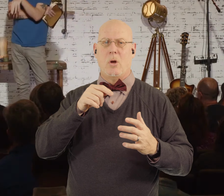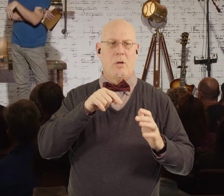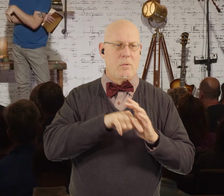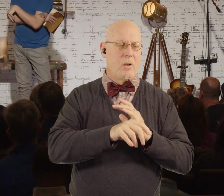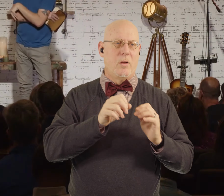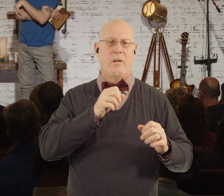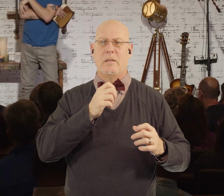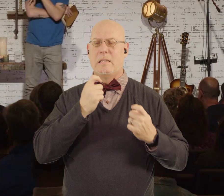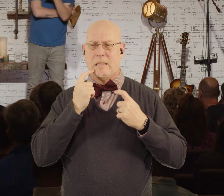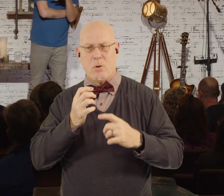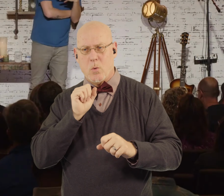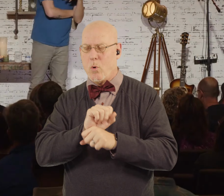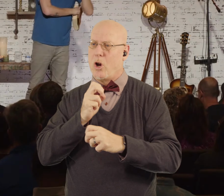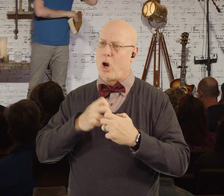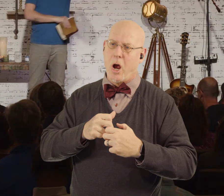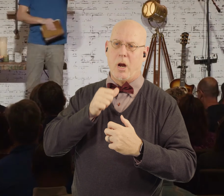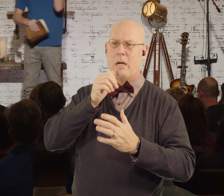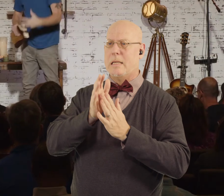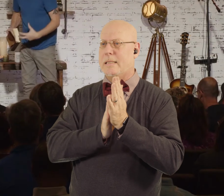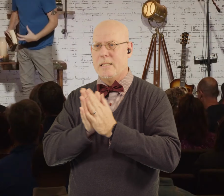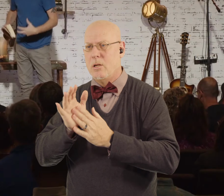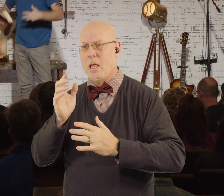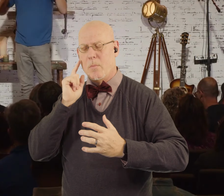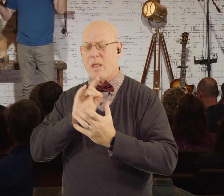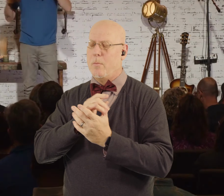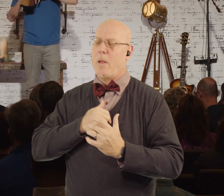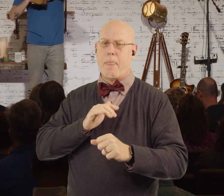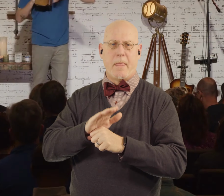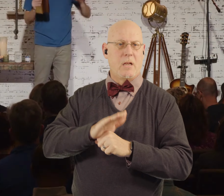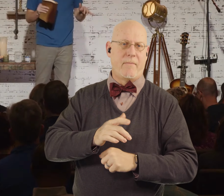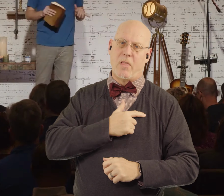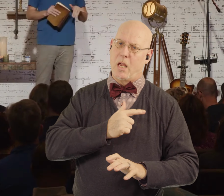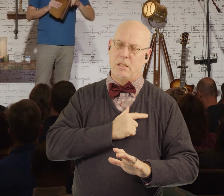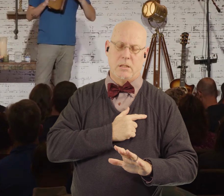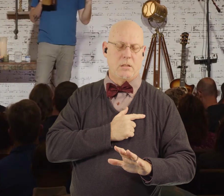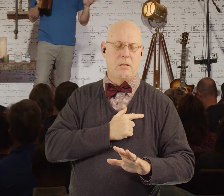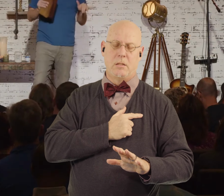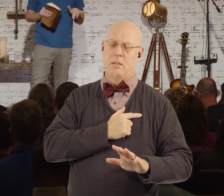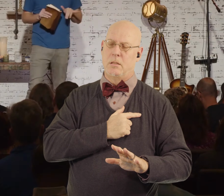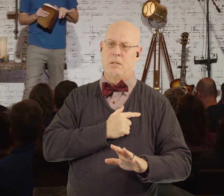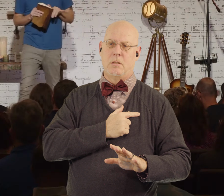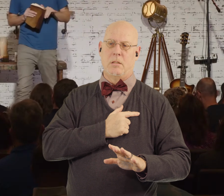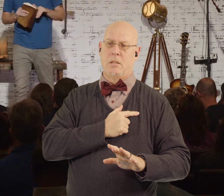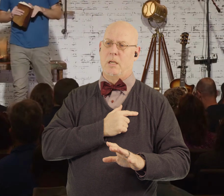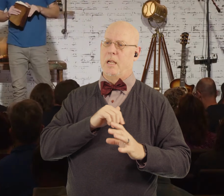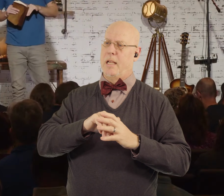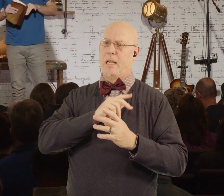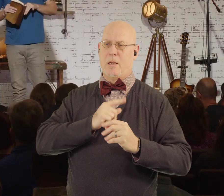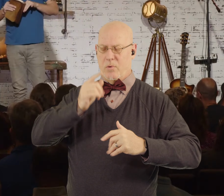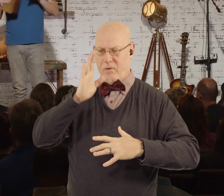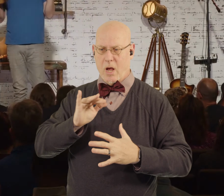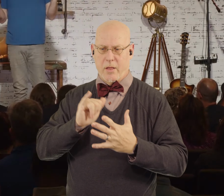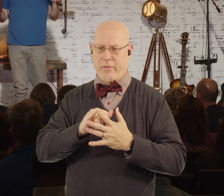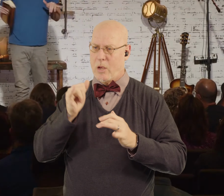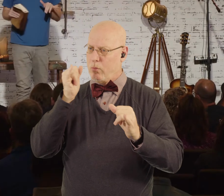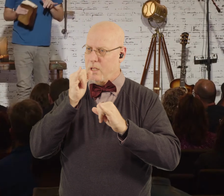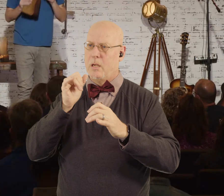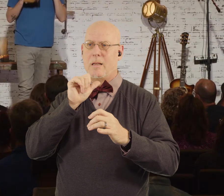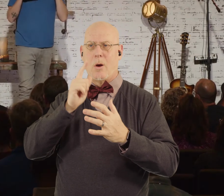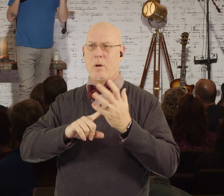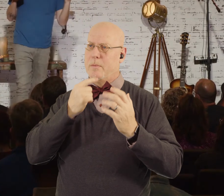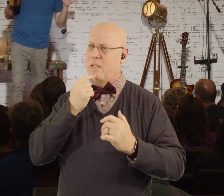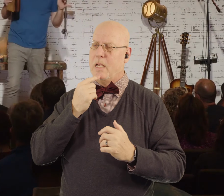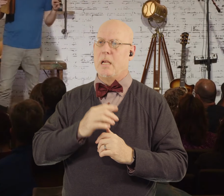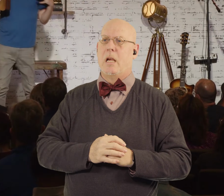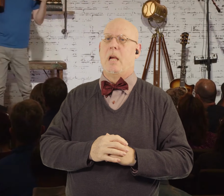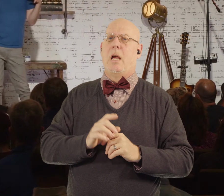don't mortify sin and that we don't strive forward and that we don't work hard and we're not diligent. Like, believe me, there's enough laziness and impertinence in the kingdom of God.